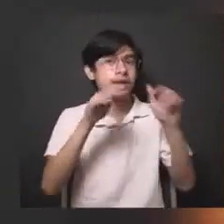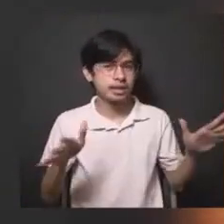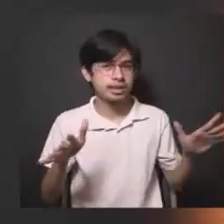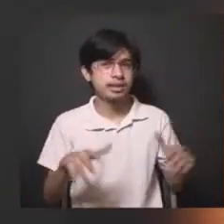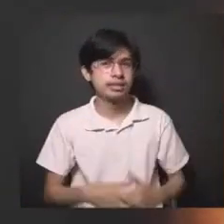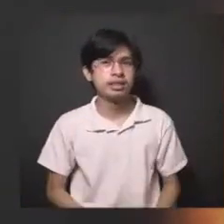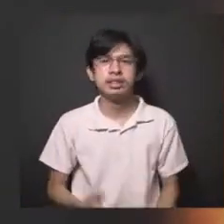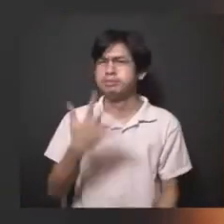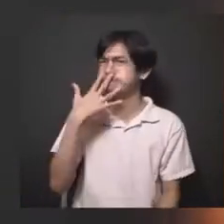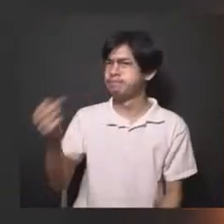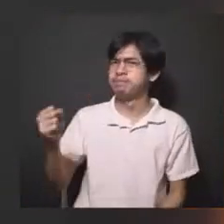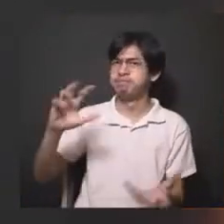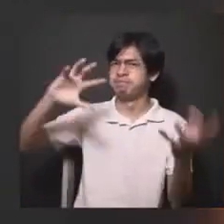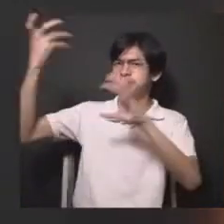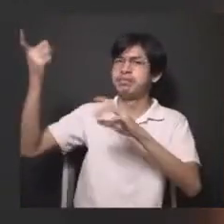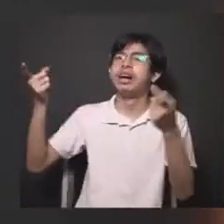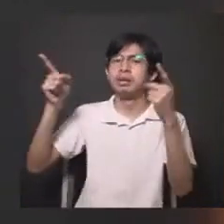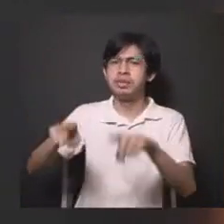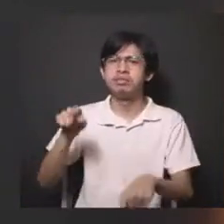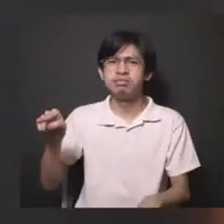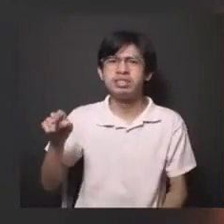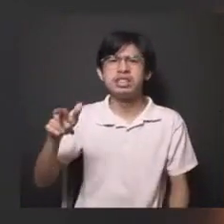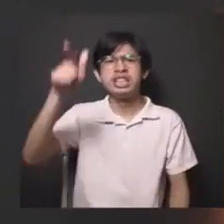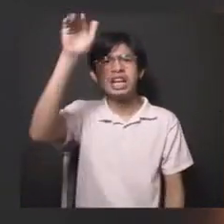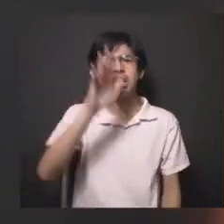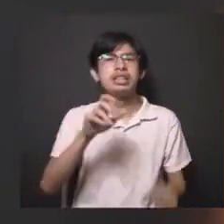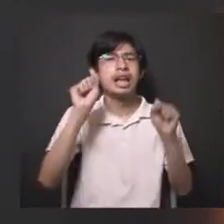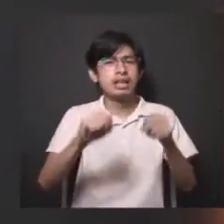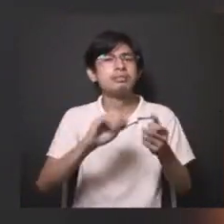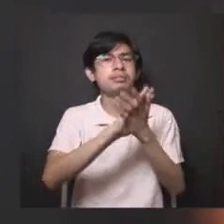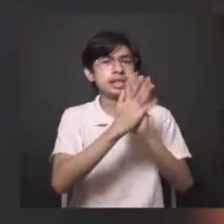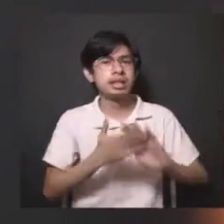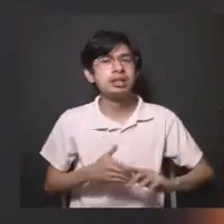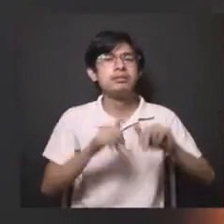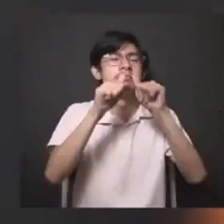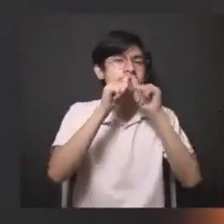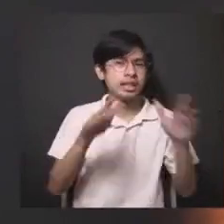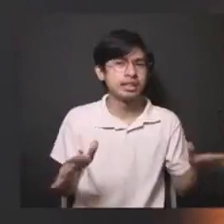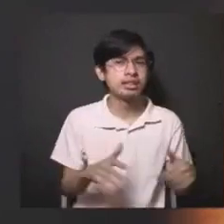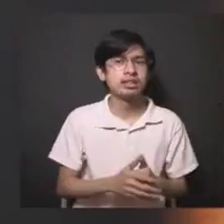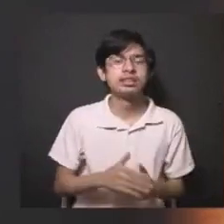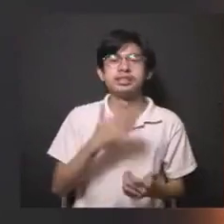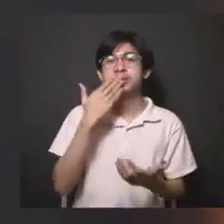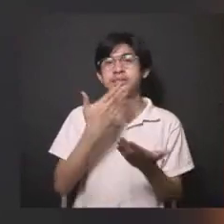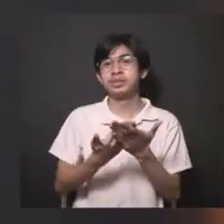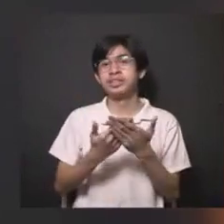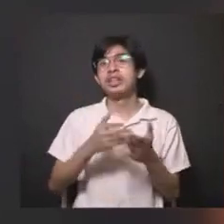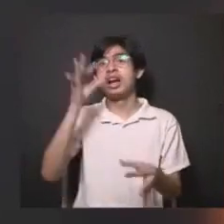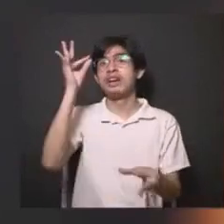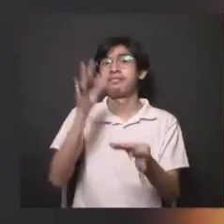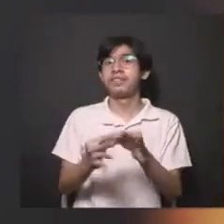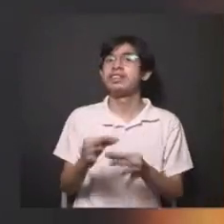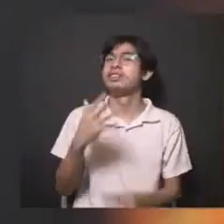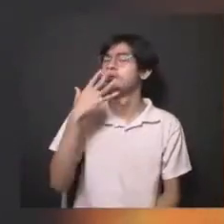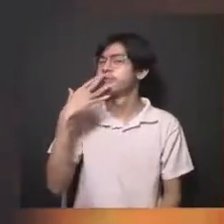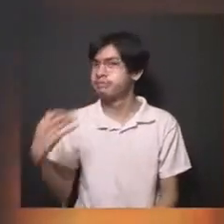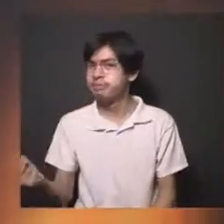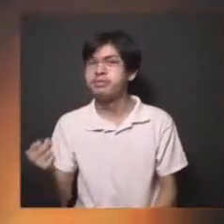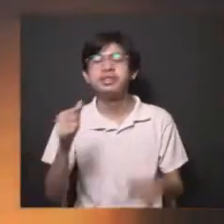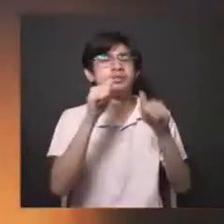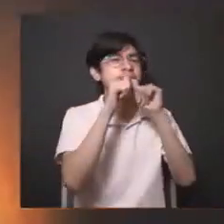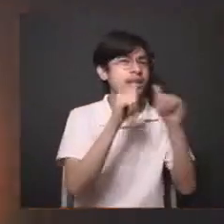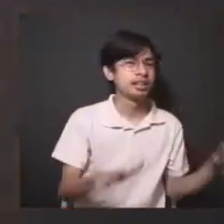I cannot think of a message that is more fitting to end the series, Blessing and Curses, with that message that God